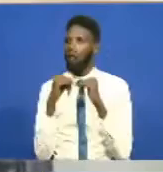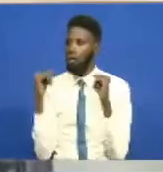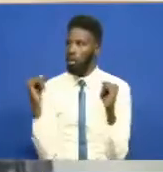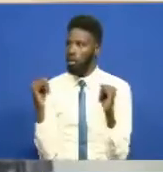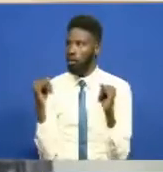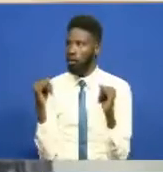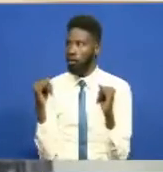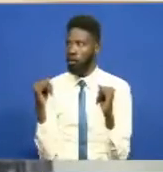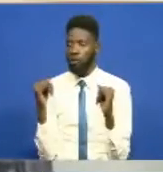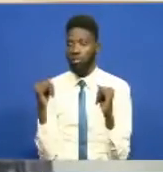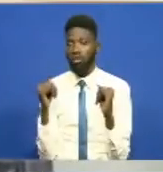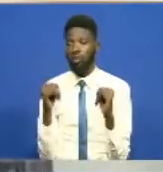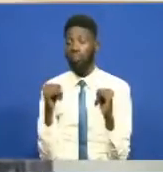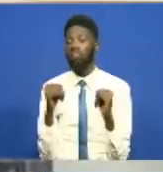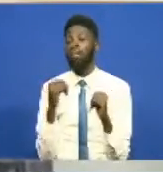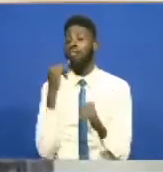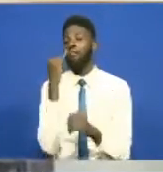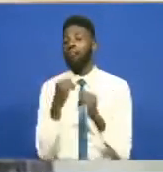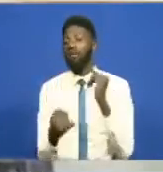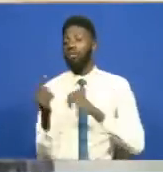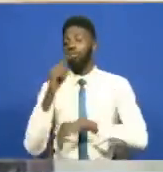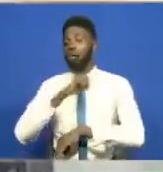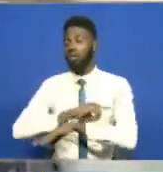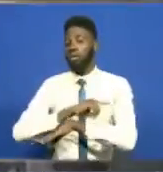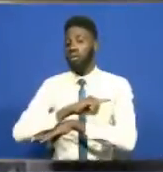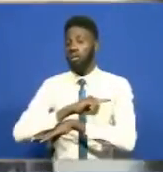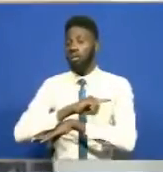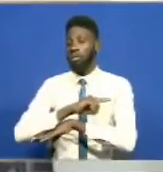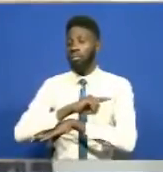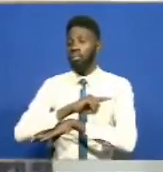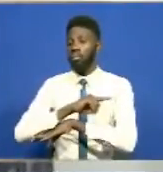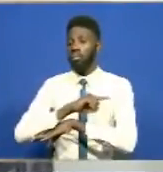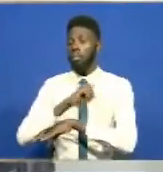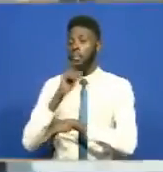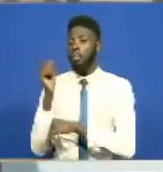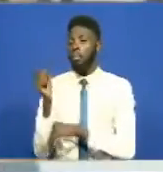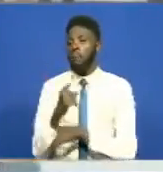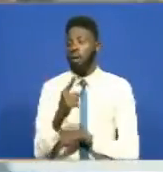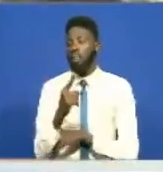is the last day of the month of May.